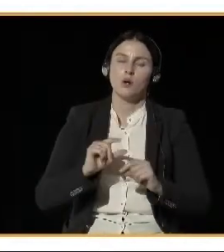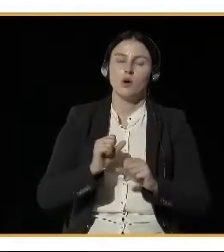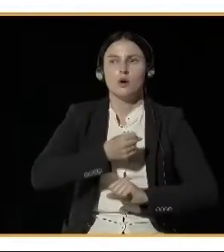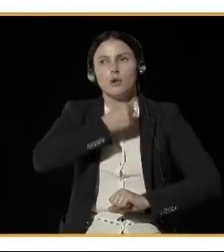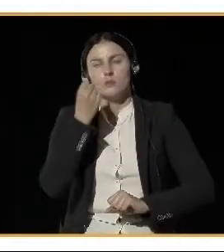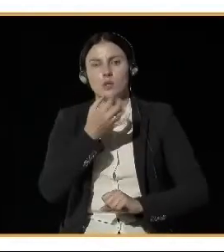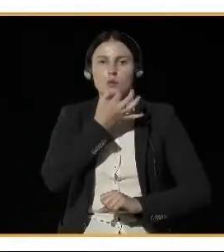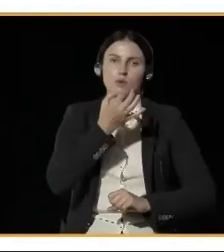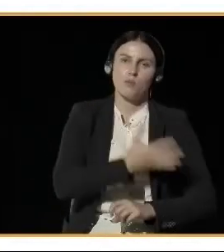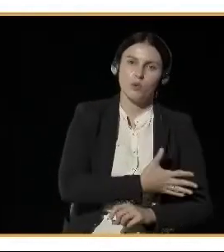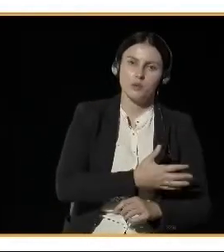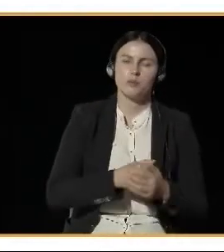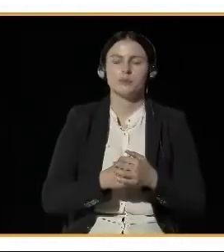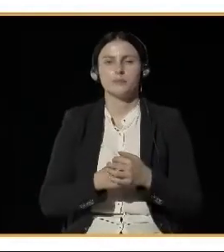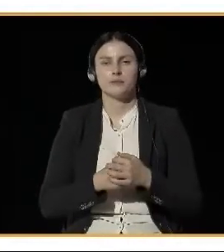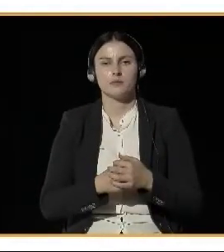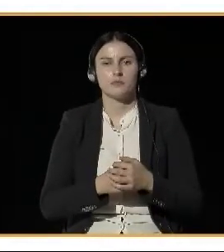the